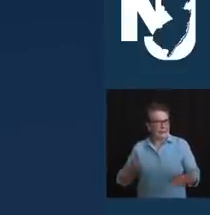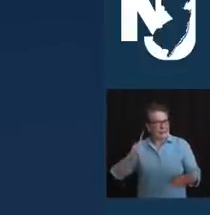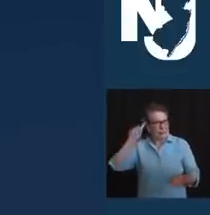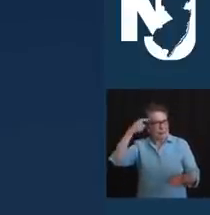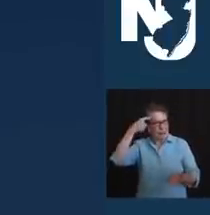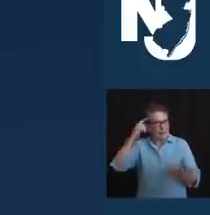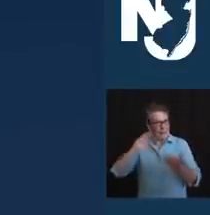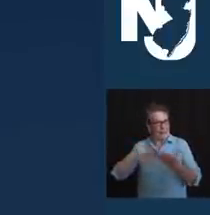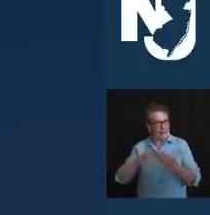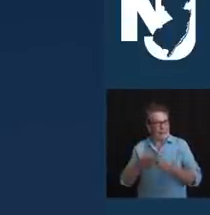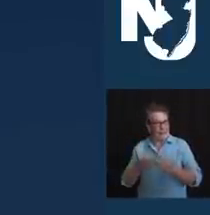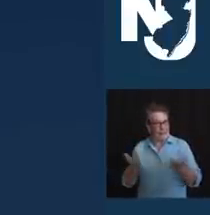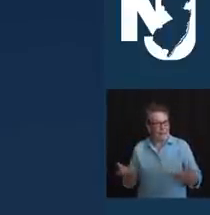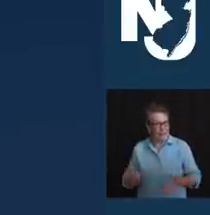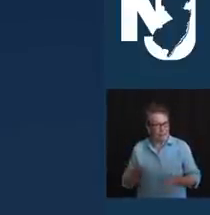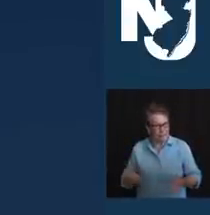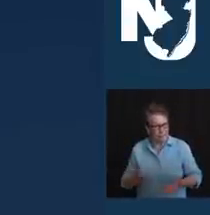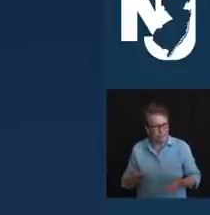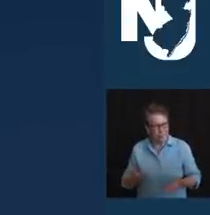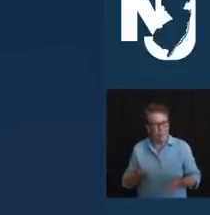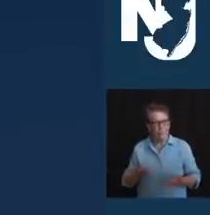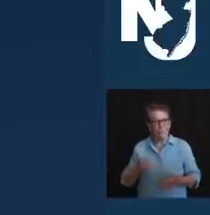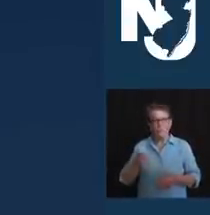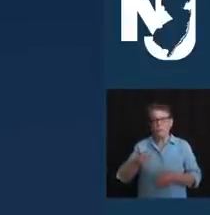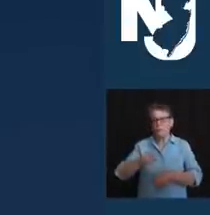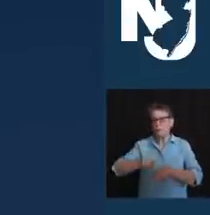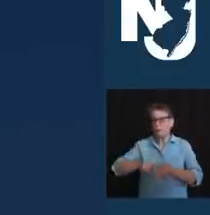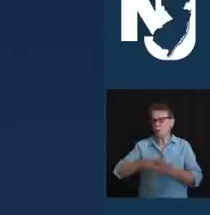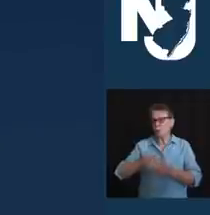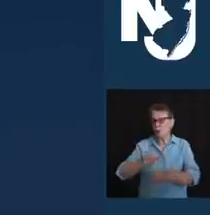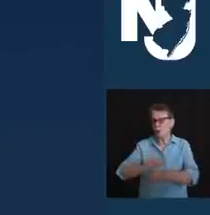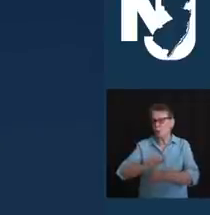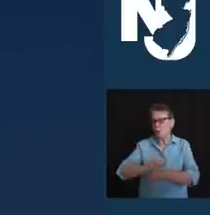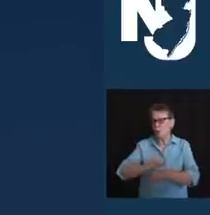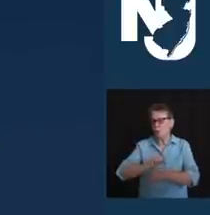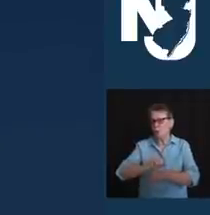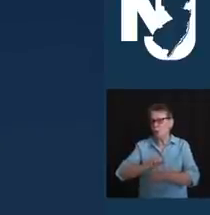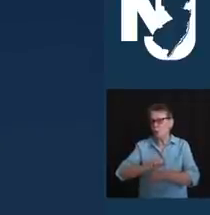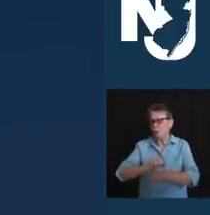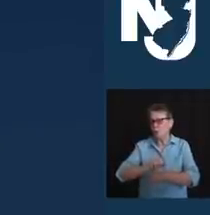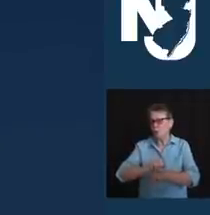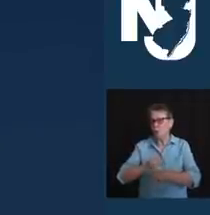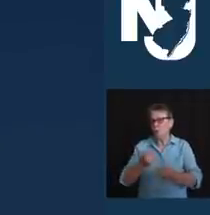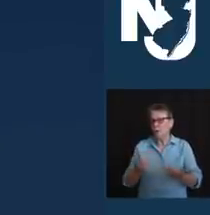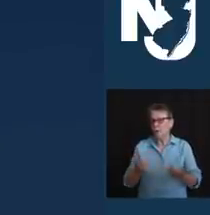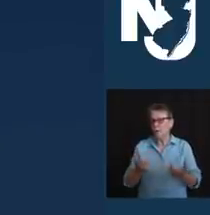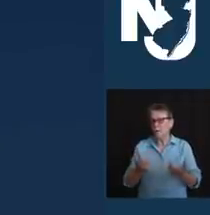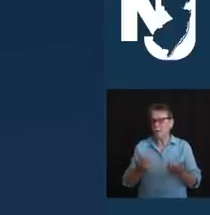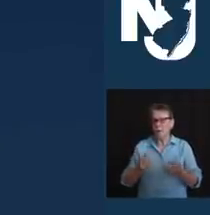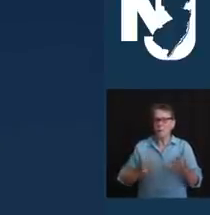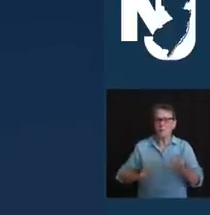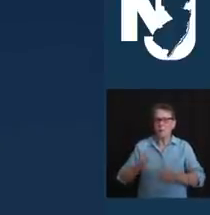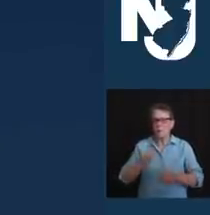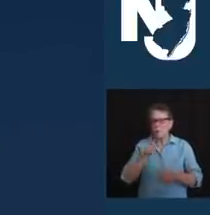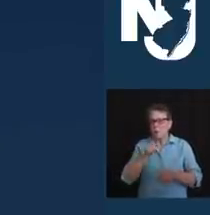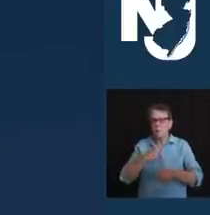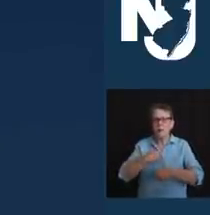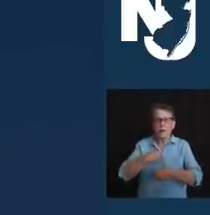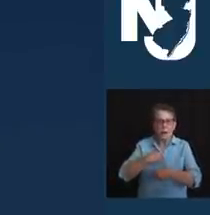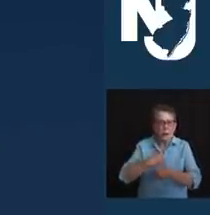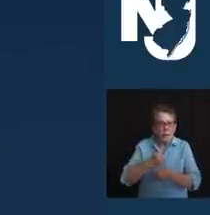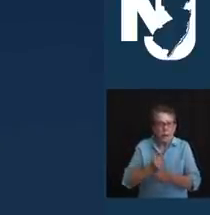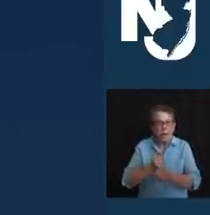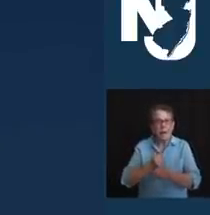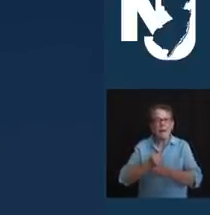early career was with some of the names that lived up to the words, "Trenton makes, the world takes." She helped